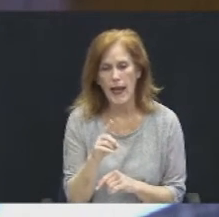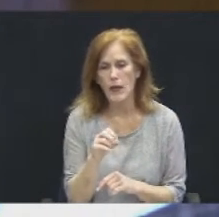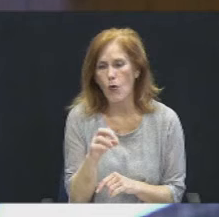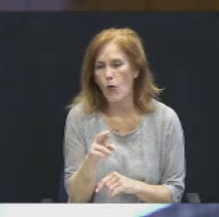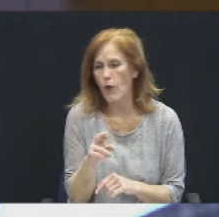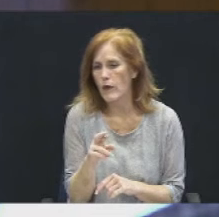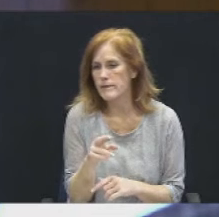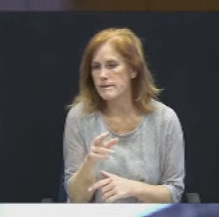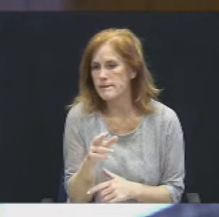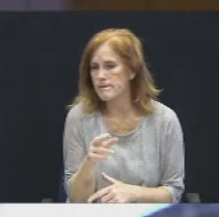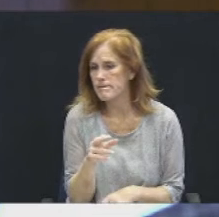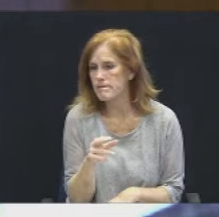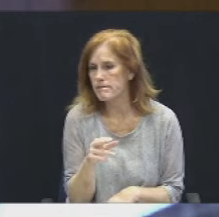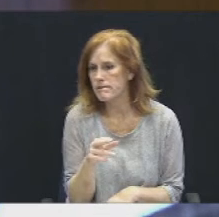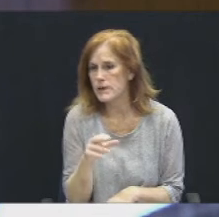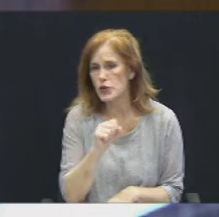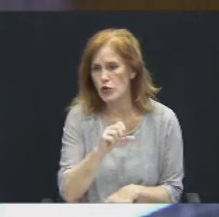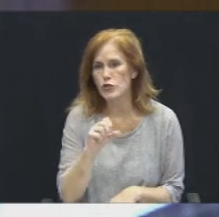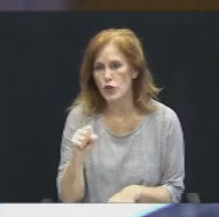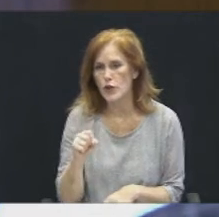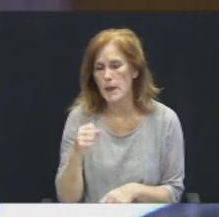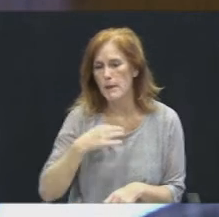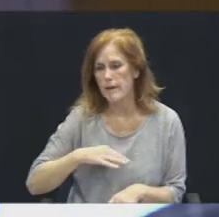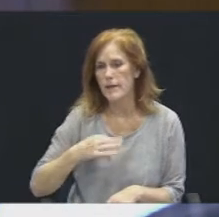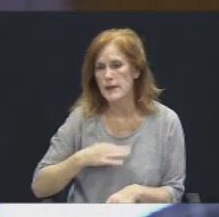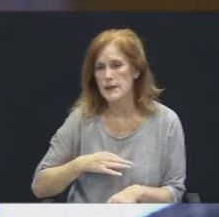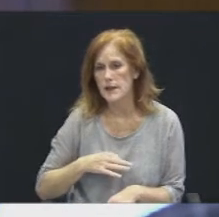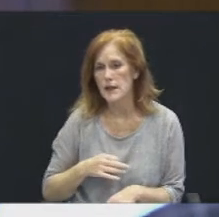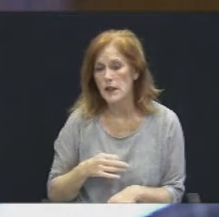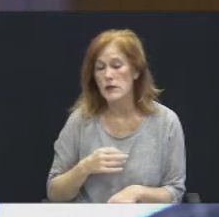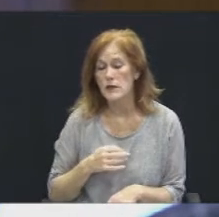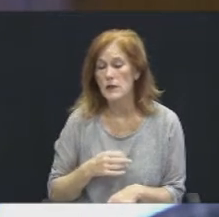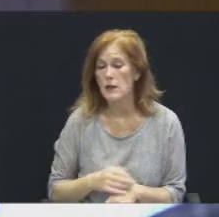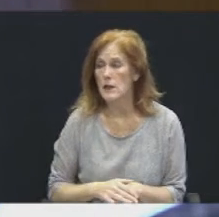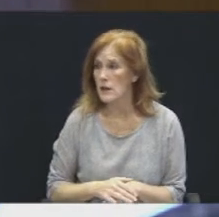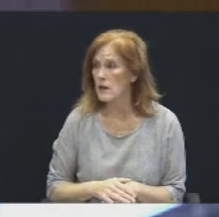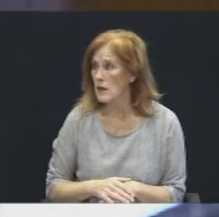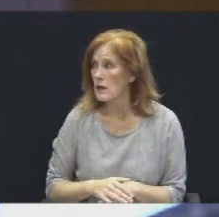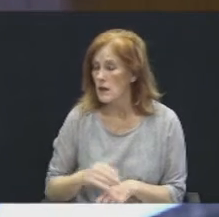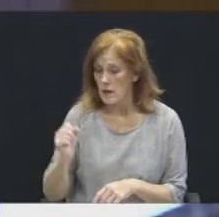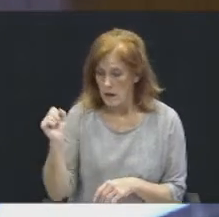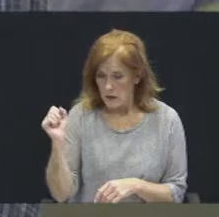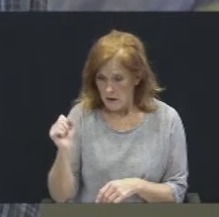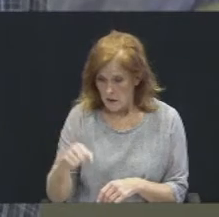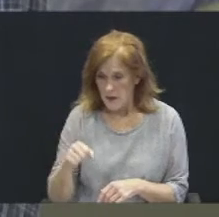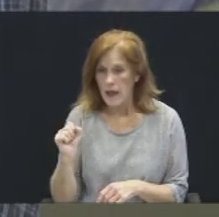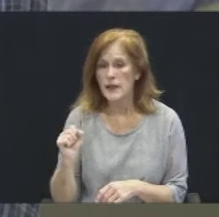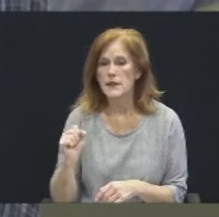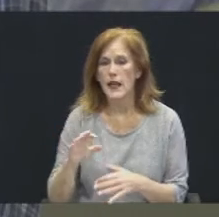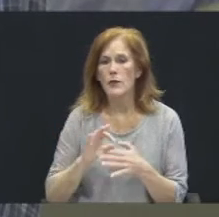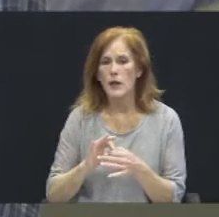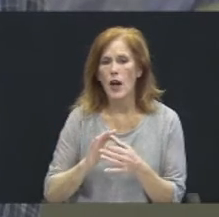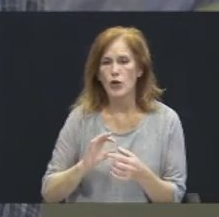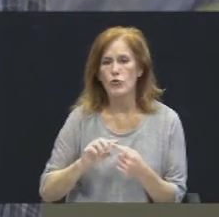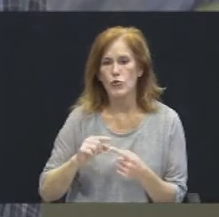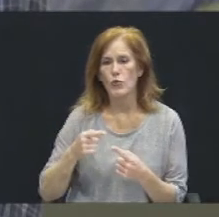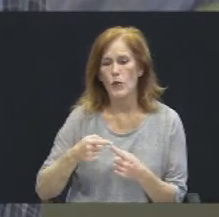or your Social Security benefits. So. Yeah, and on that benefits